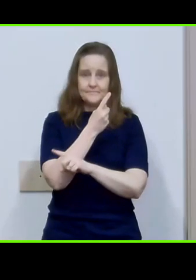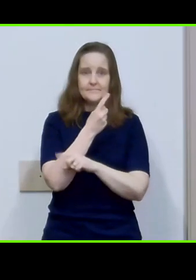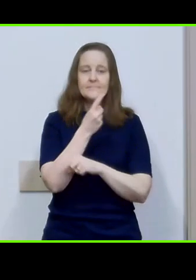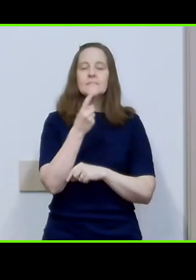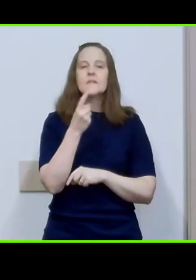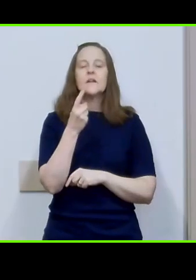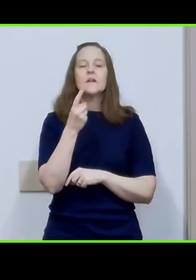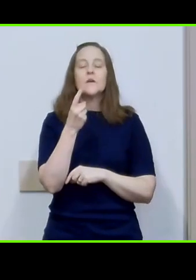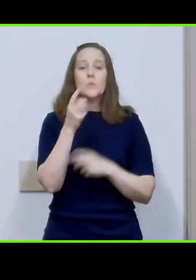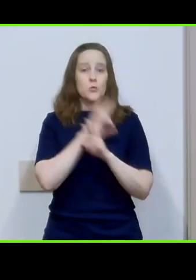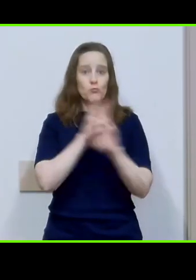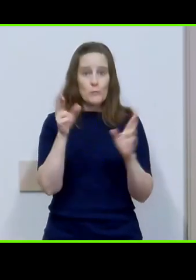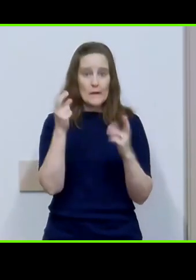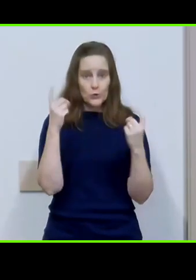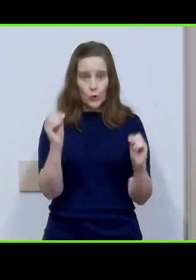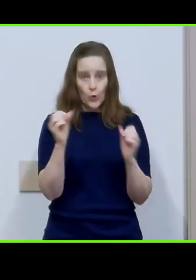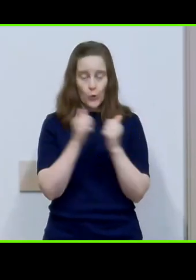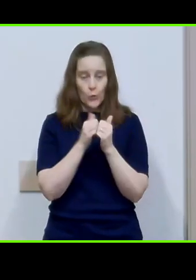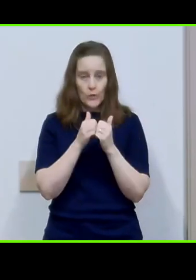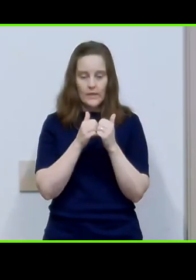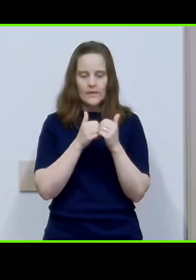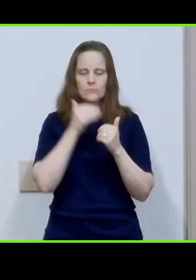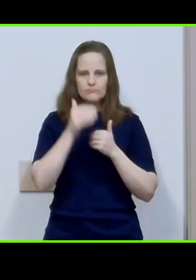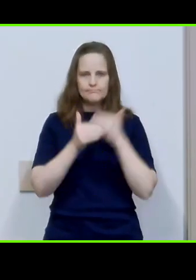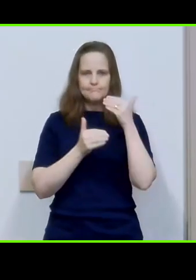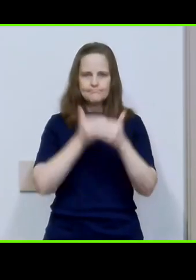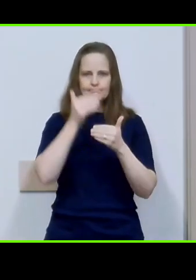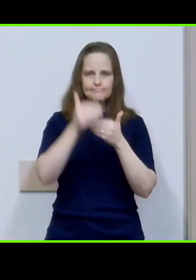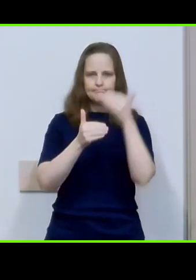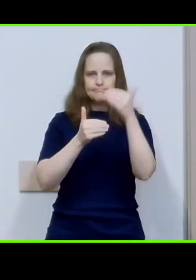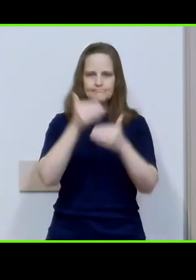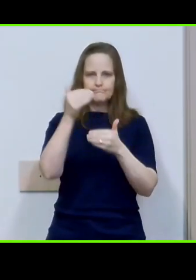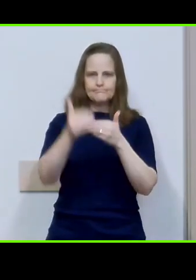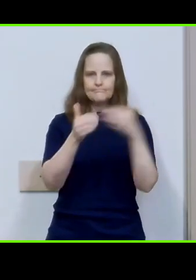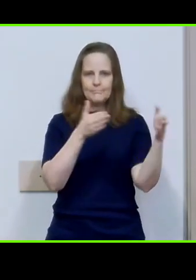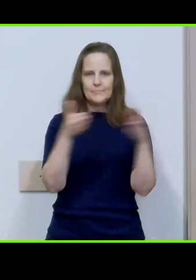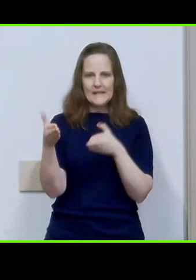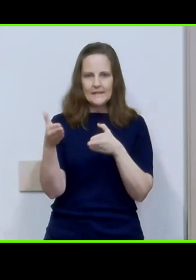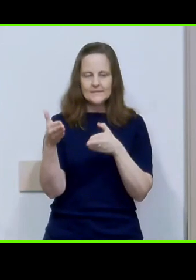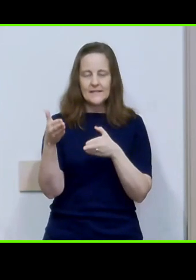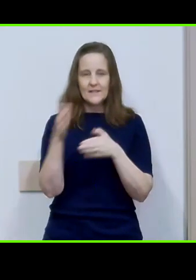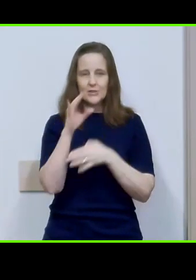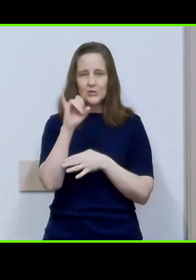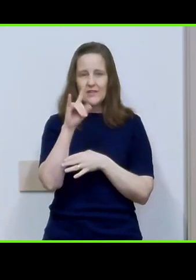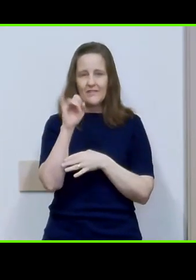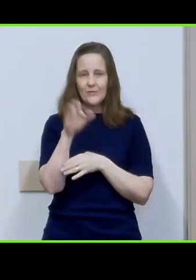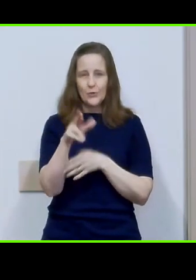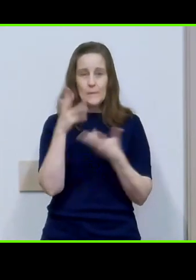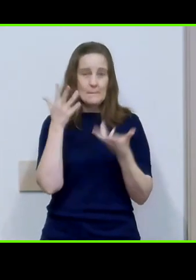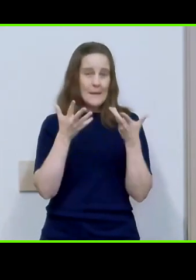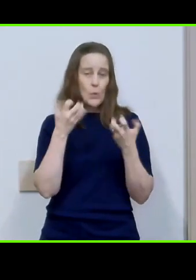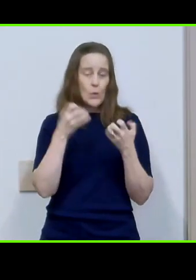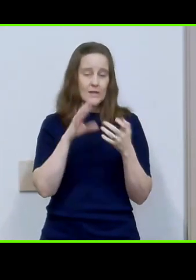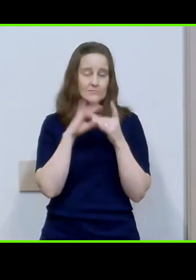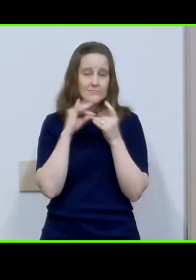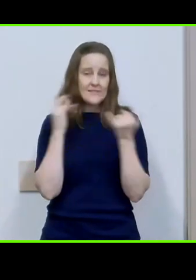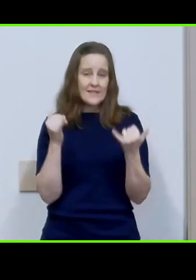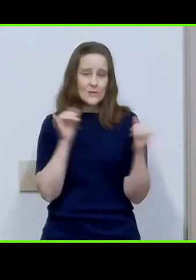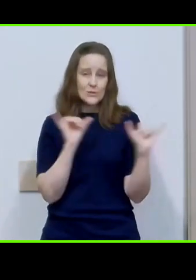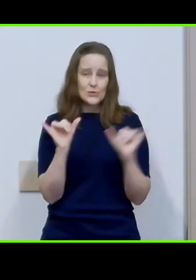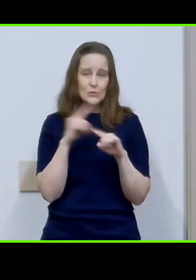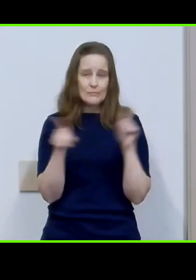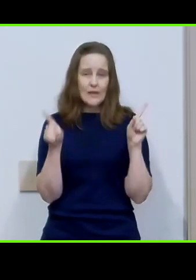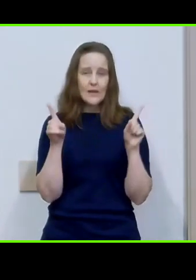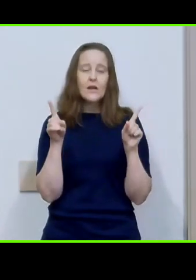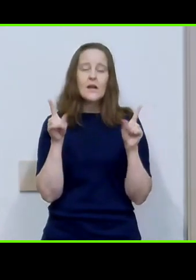go with a series of staggered plans. And Jennifer may want to jump in on this too, but for example,